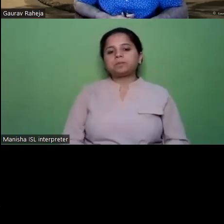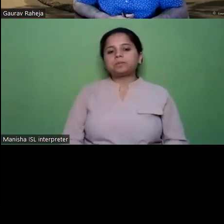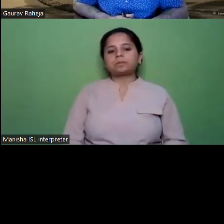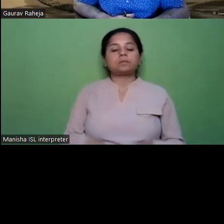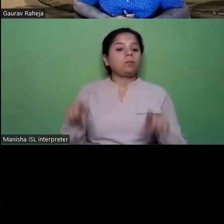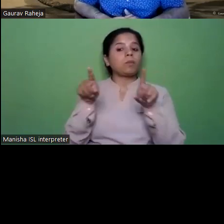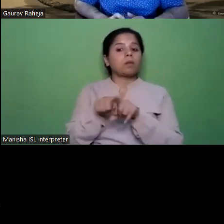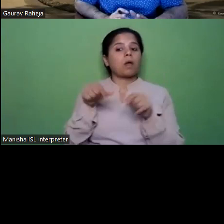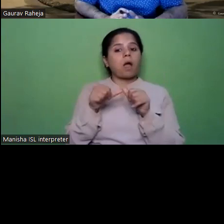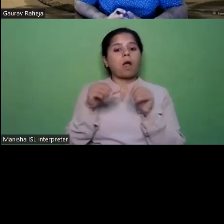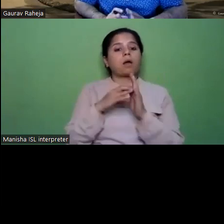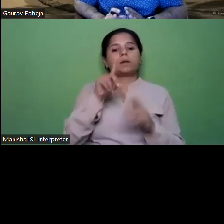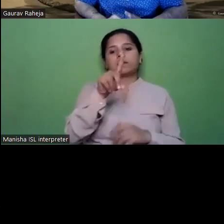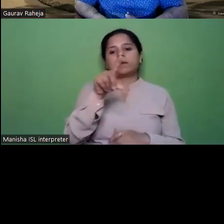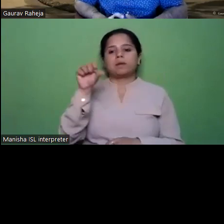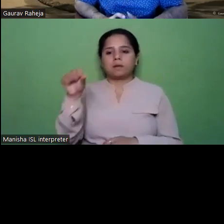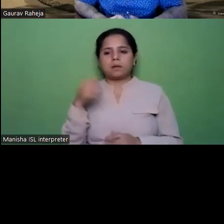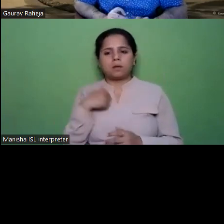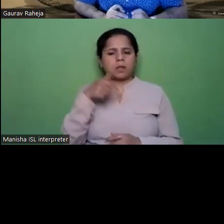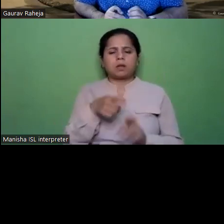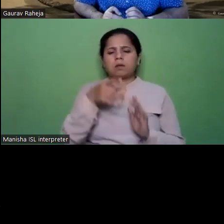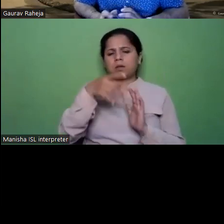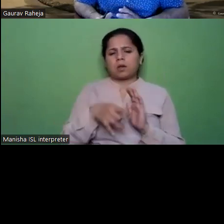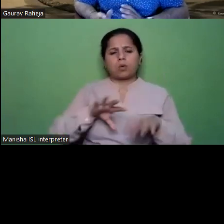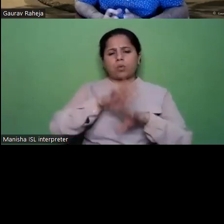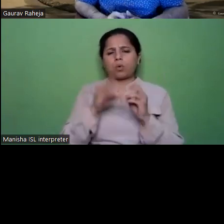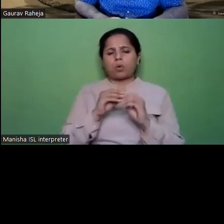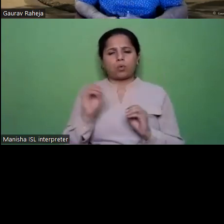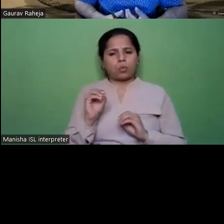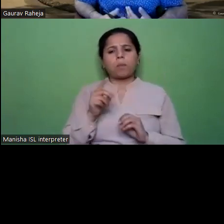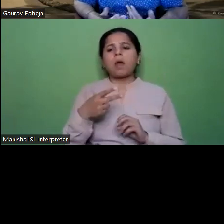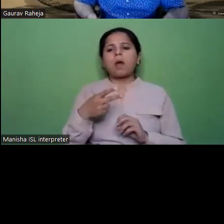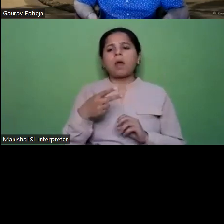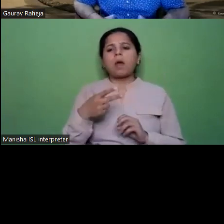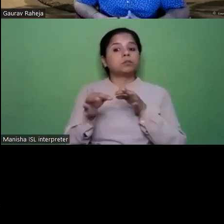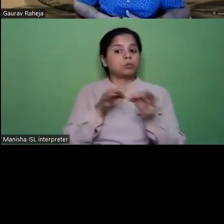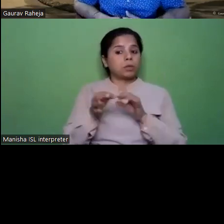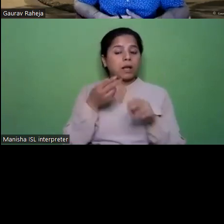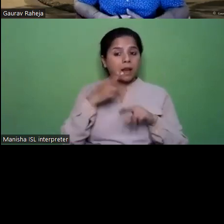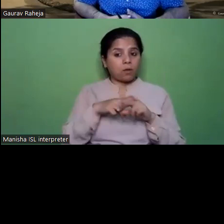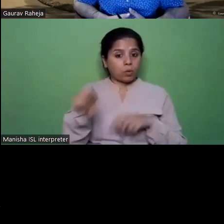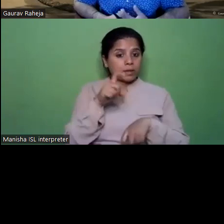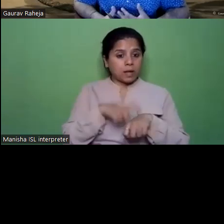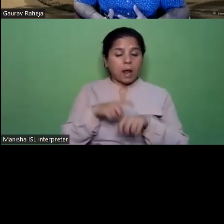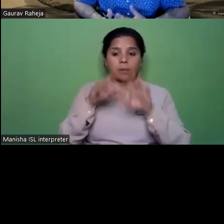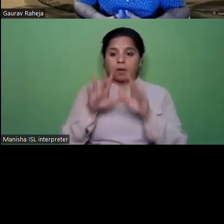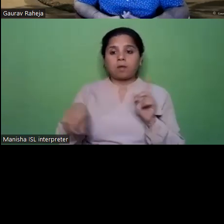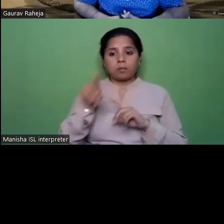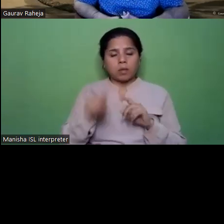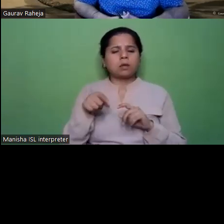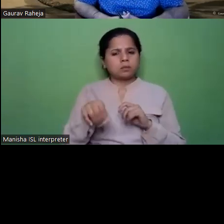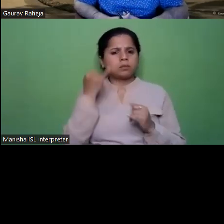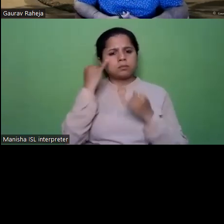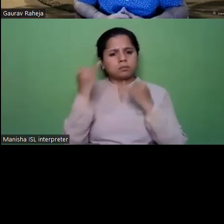is an Article 19. I will not go into details of all this, but I'm just flipping through it that if you have time, you should browse through this